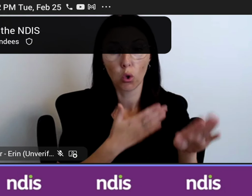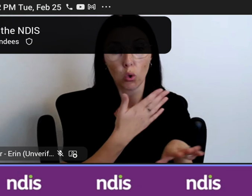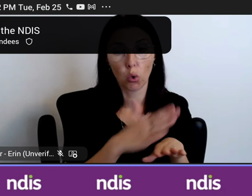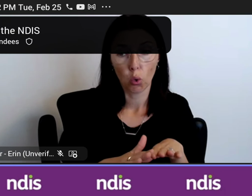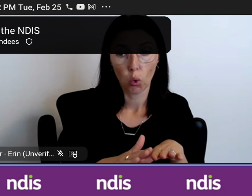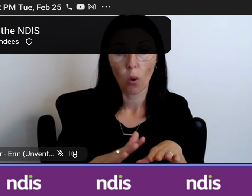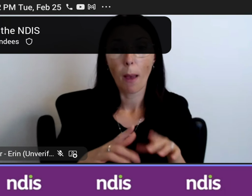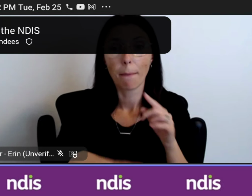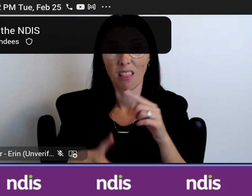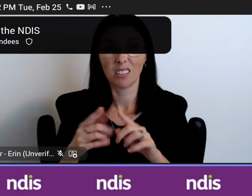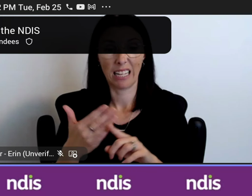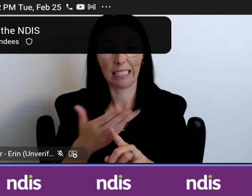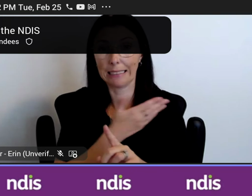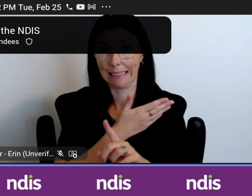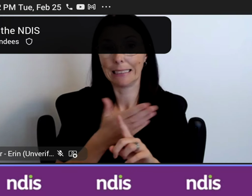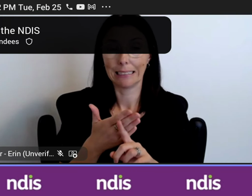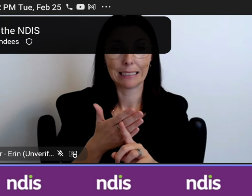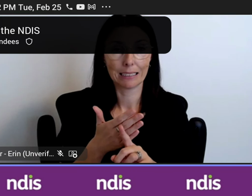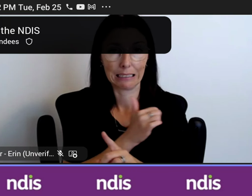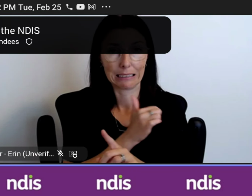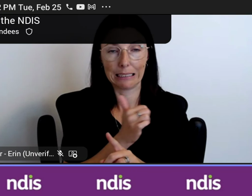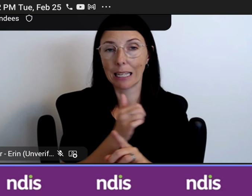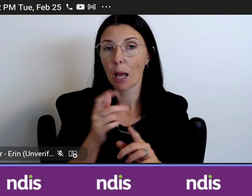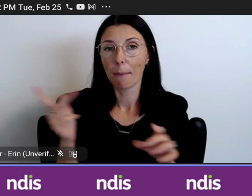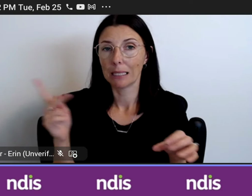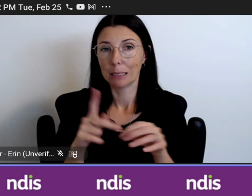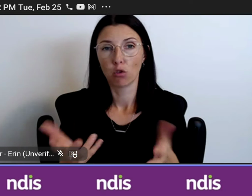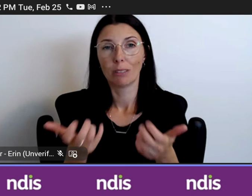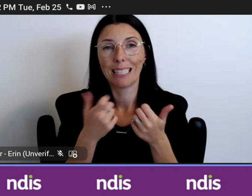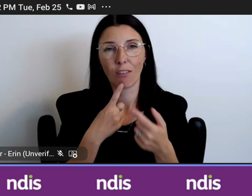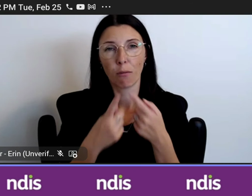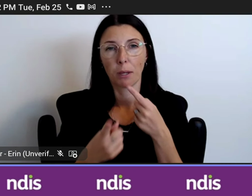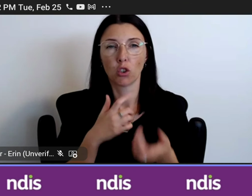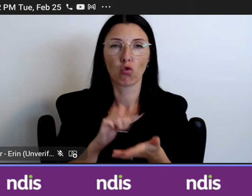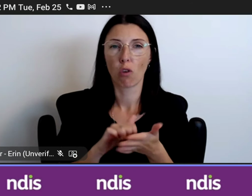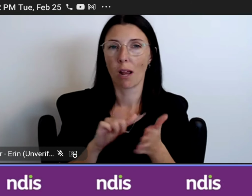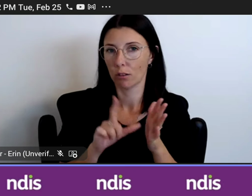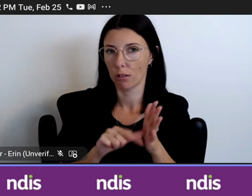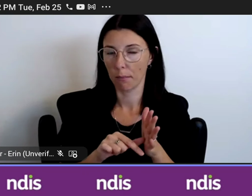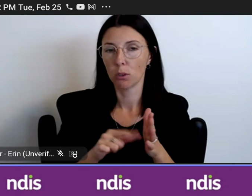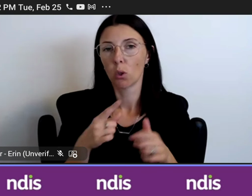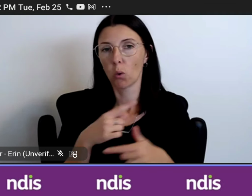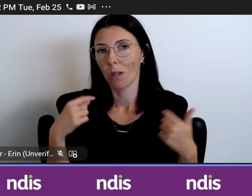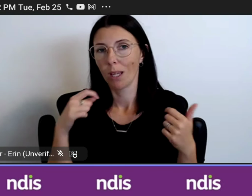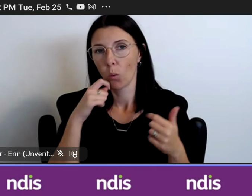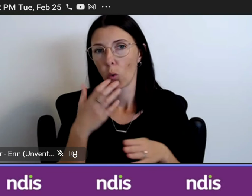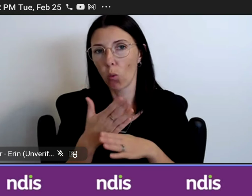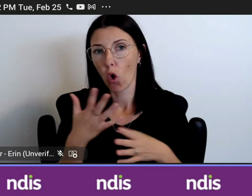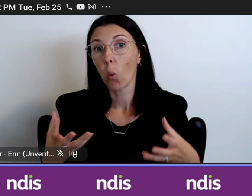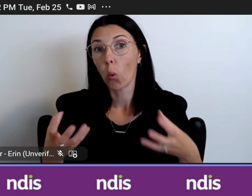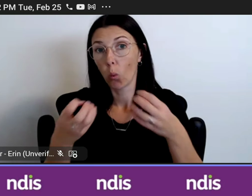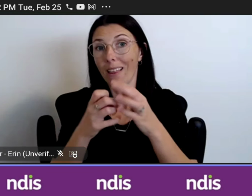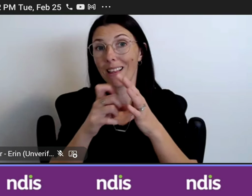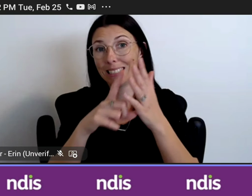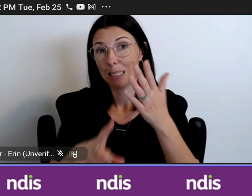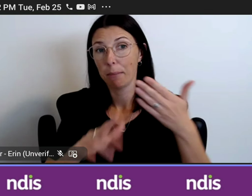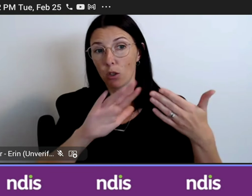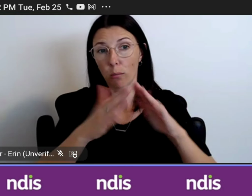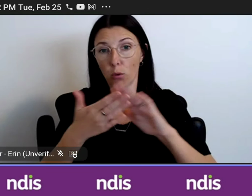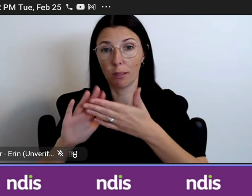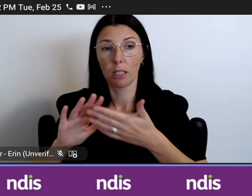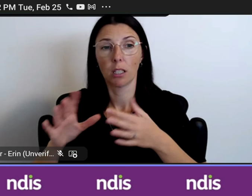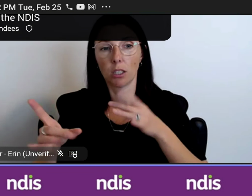this information and they get it at the right time. So we will be working with the disability community to design